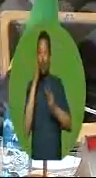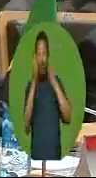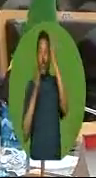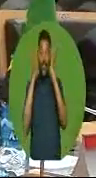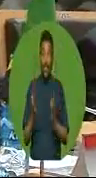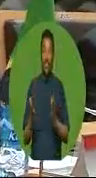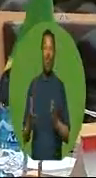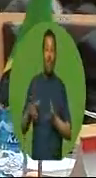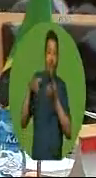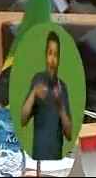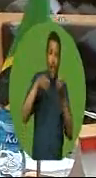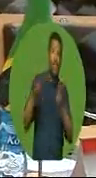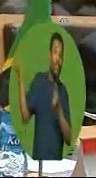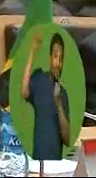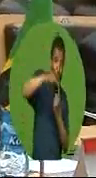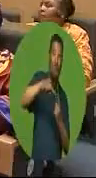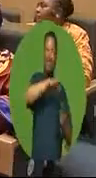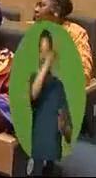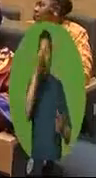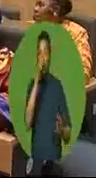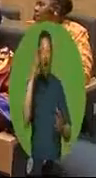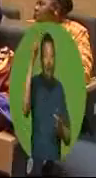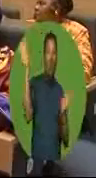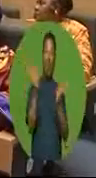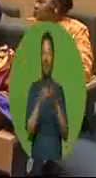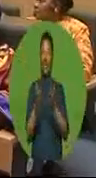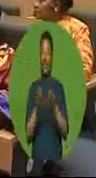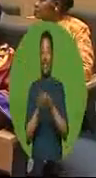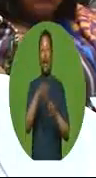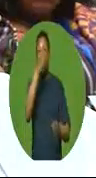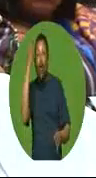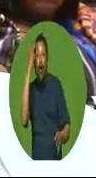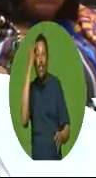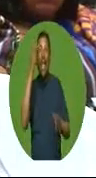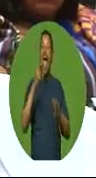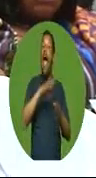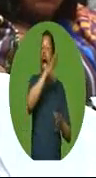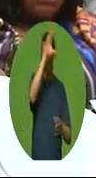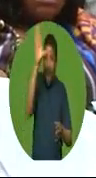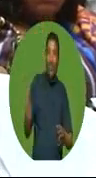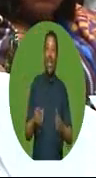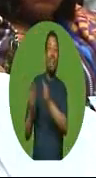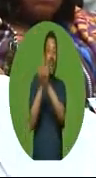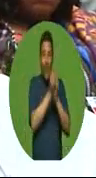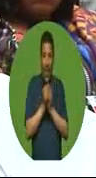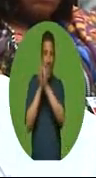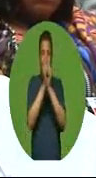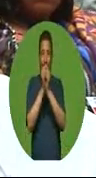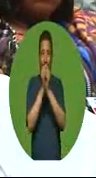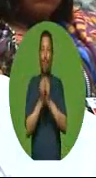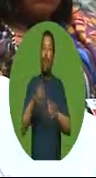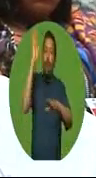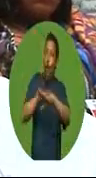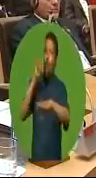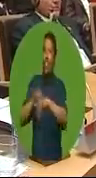tourists flowing into Ethiopia for conferences is because the African Union holds different